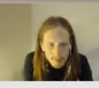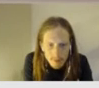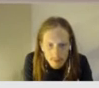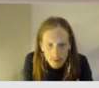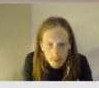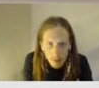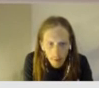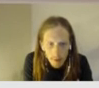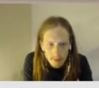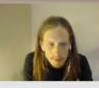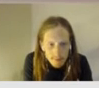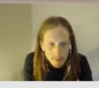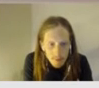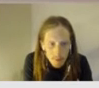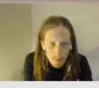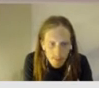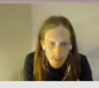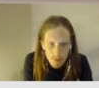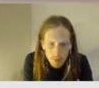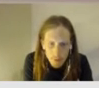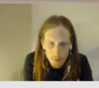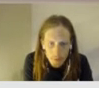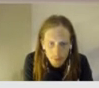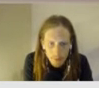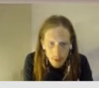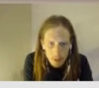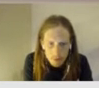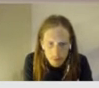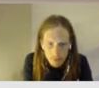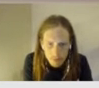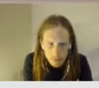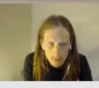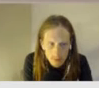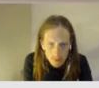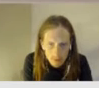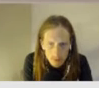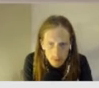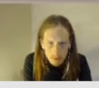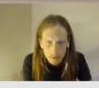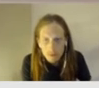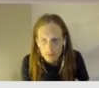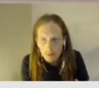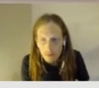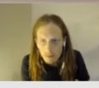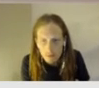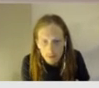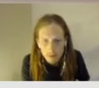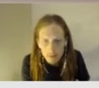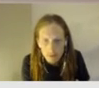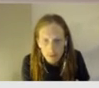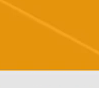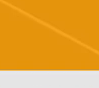point in the city where like the skyscrapers kind of disappear and it goes to back to shorter buildings. So I'll walk that